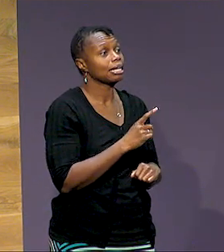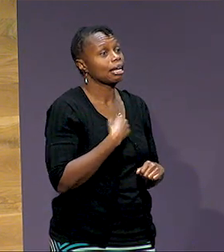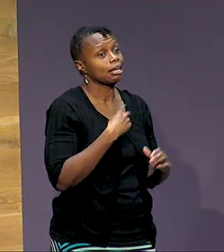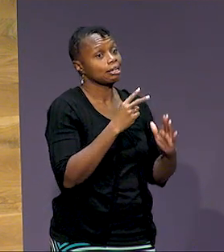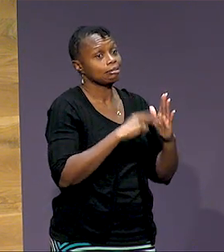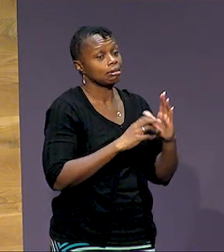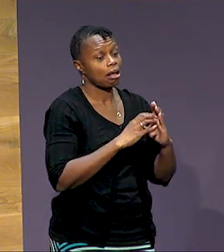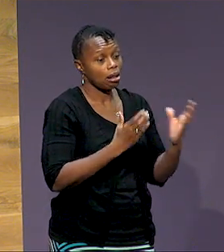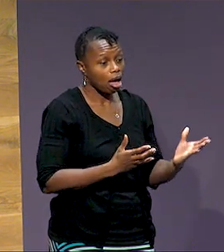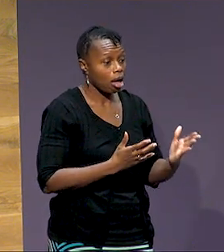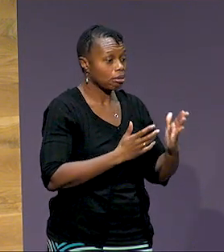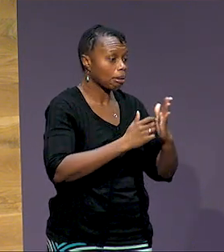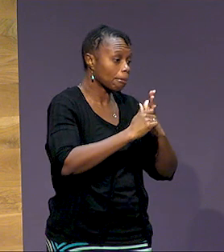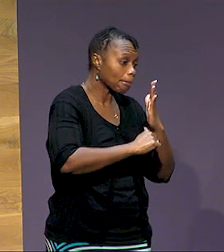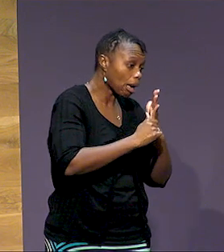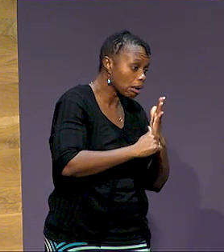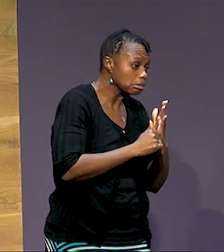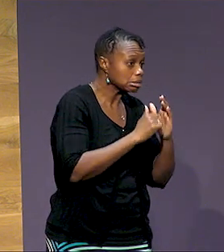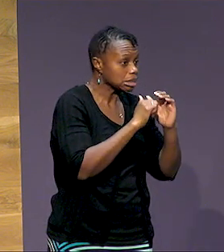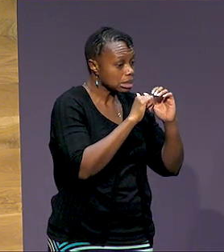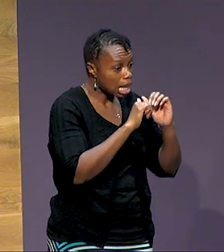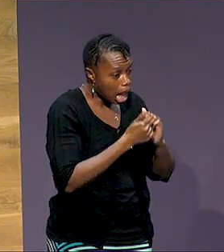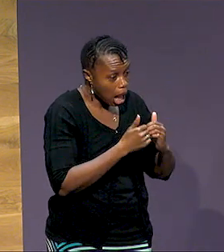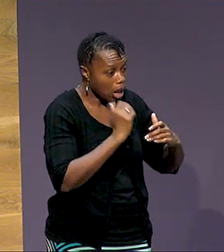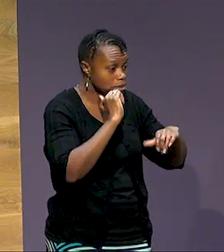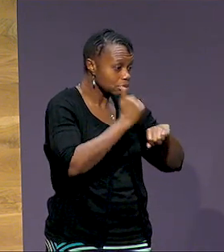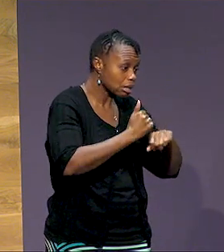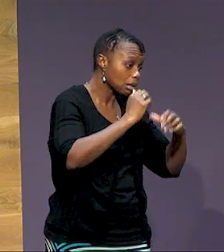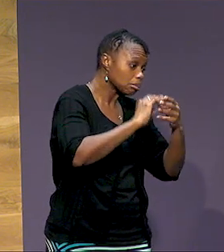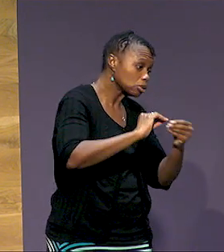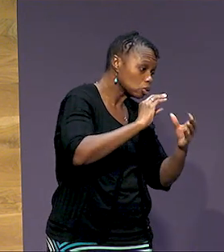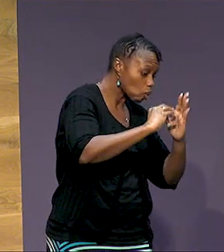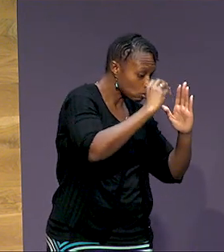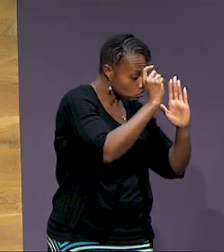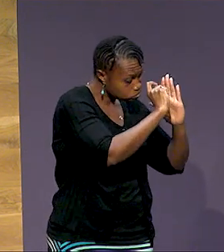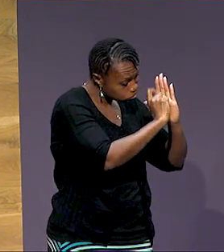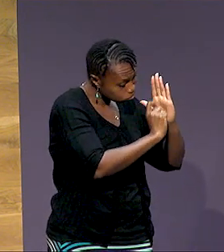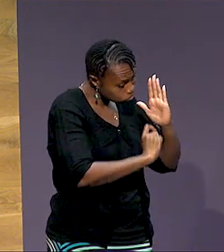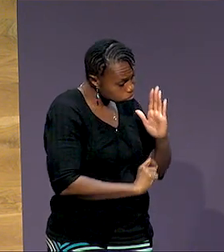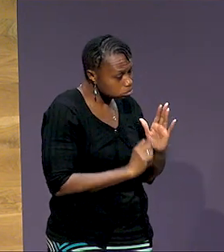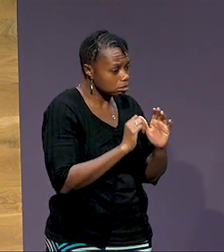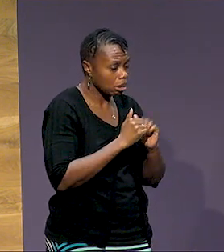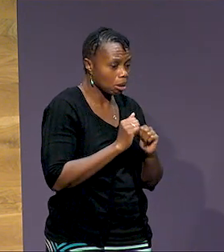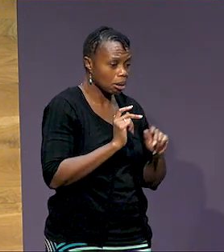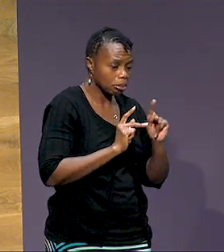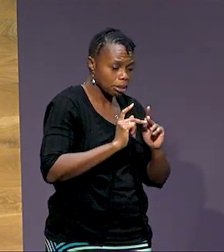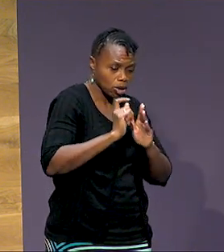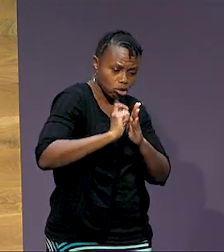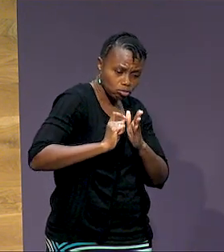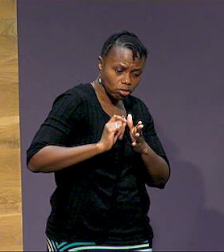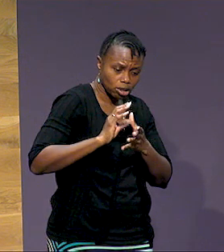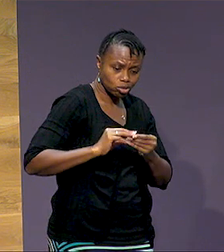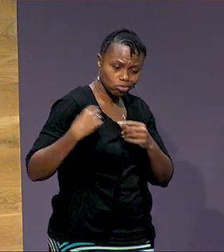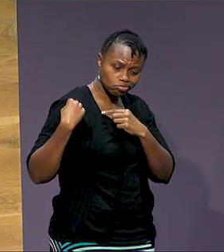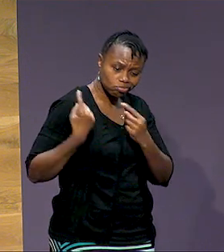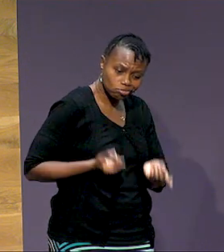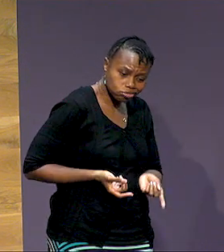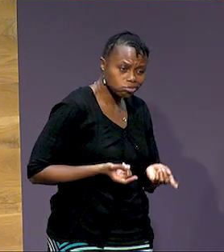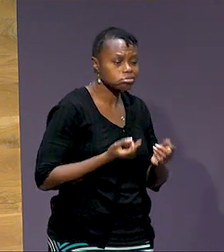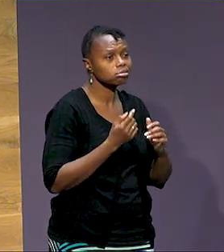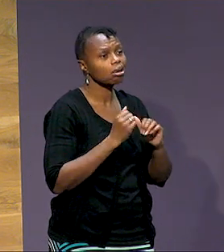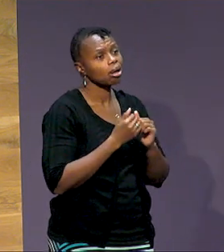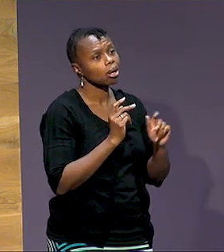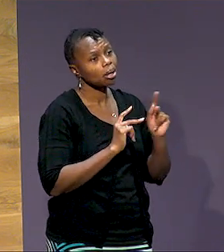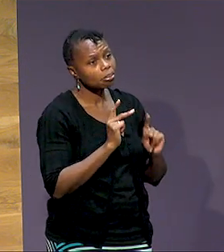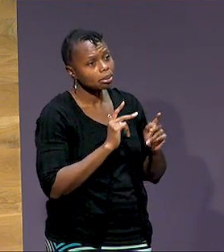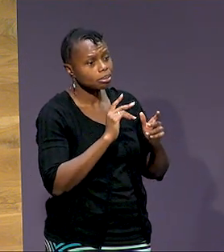and how-tos and breakdowns on story construction, how stories have been told across time, how the stories are told now compared to how they used to be told, how